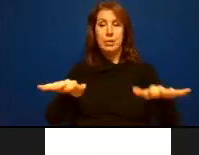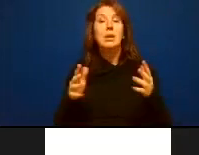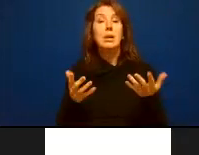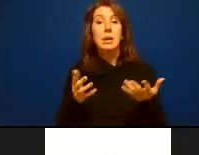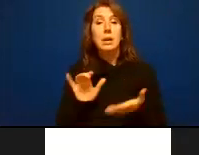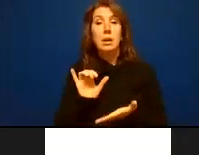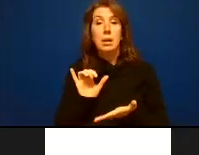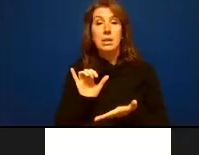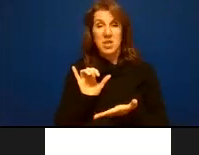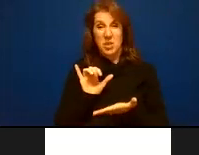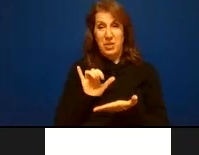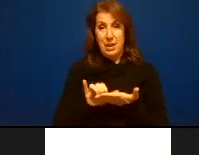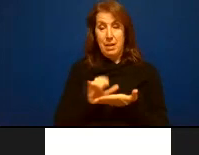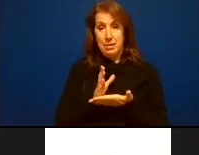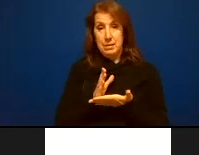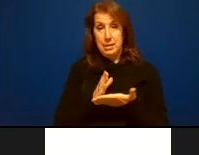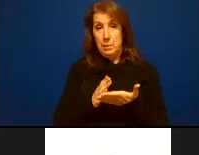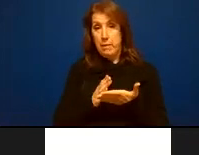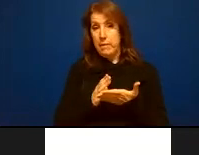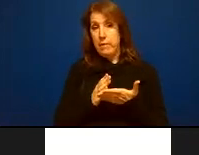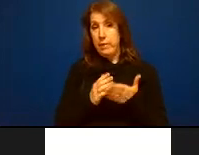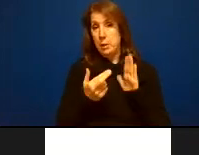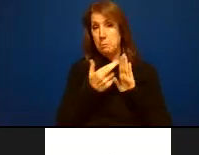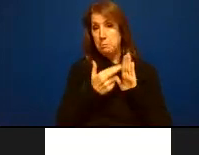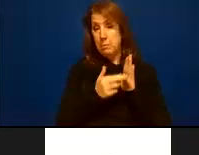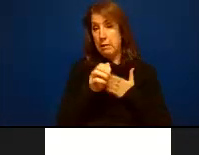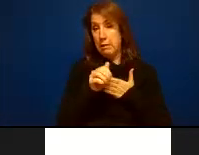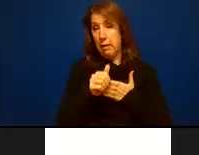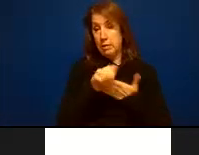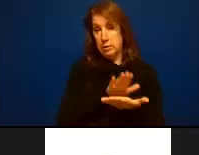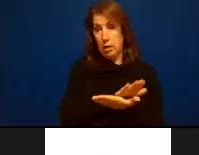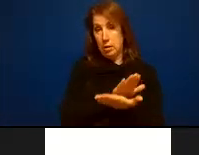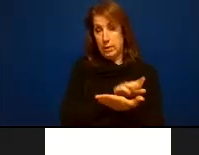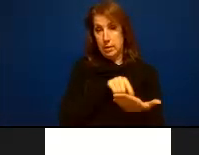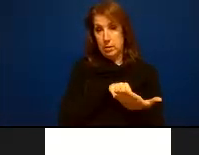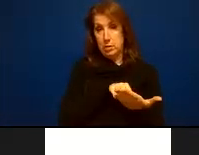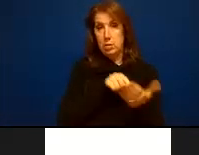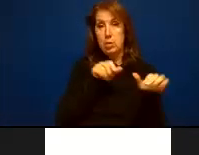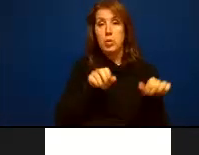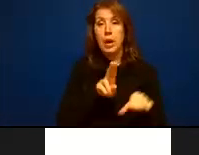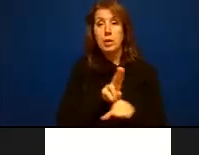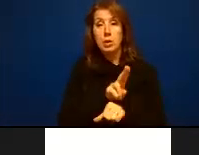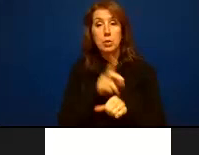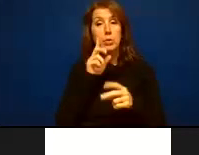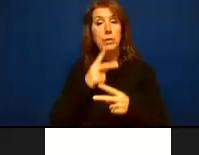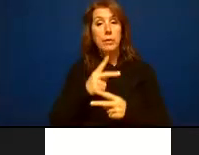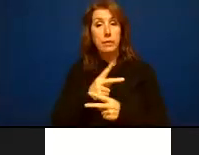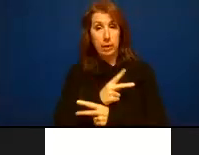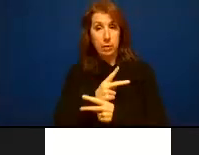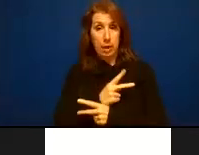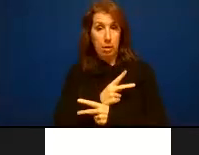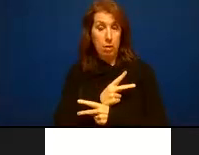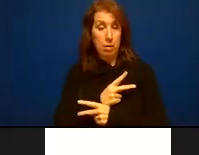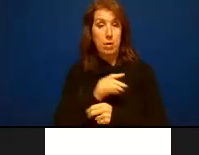the guidance documents that one might look to for figuring out what, whether